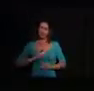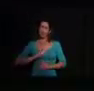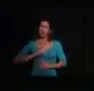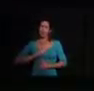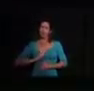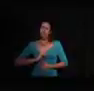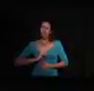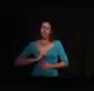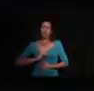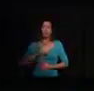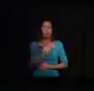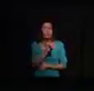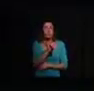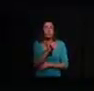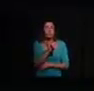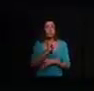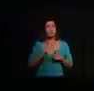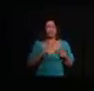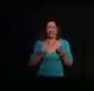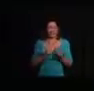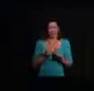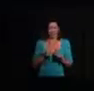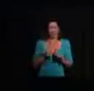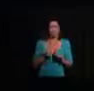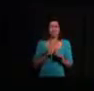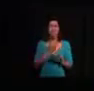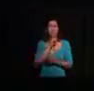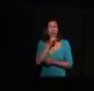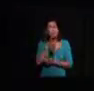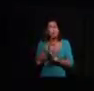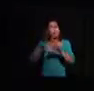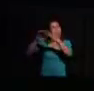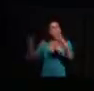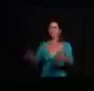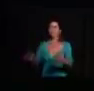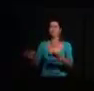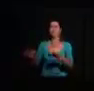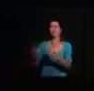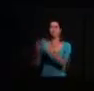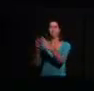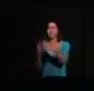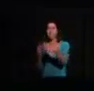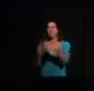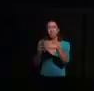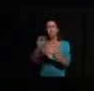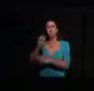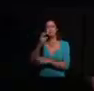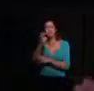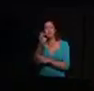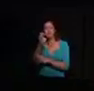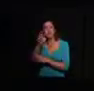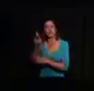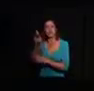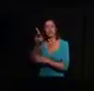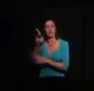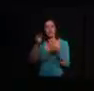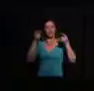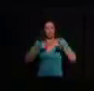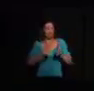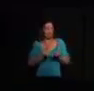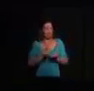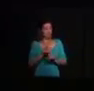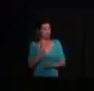also living in pretty much just a shack. And one day, Patrick saw himself in a mirror on the